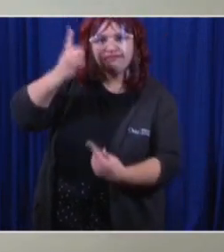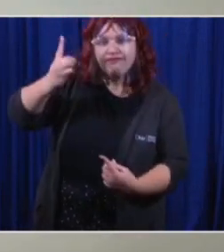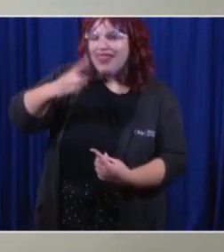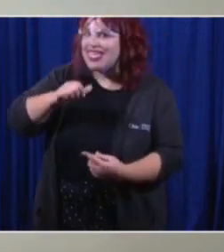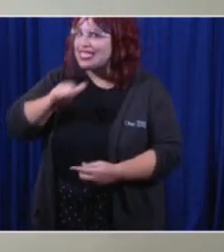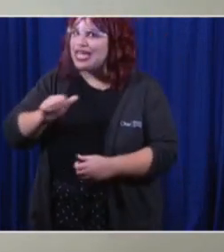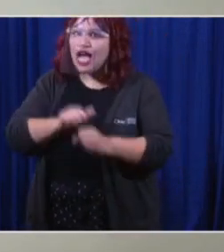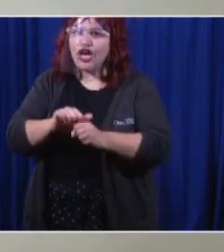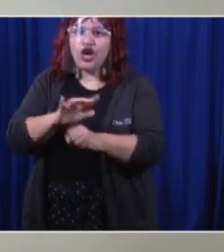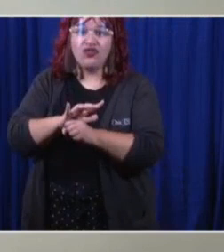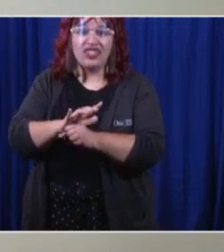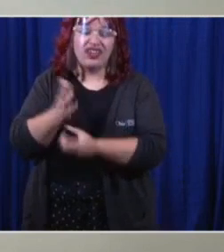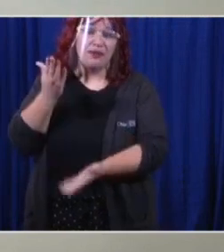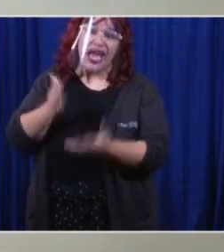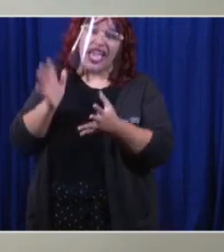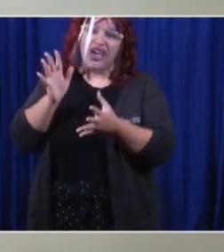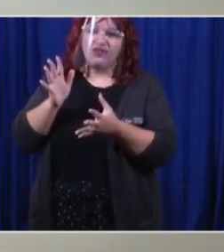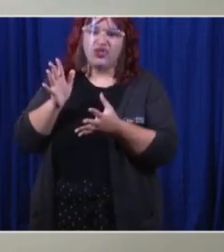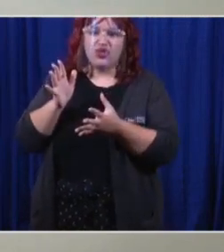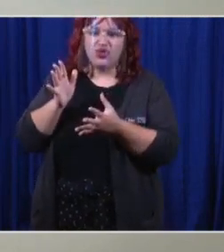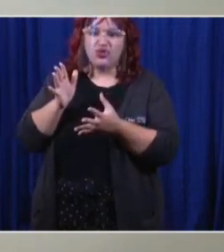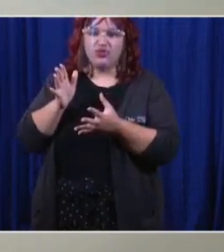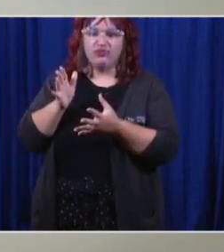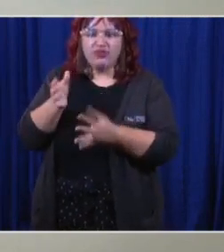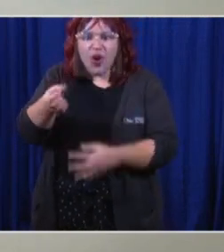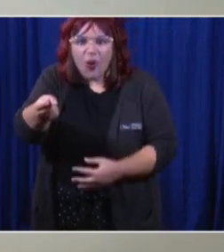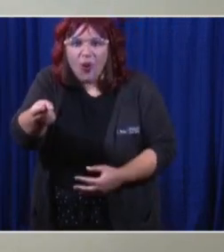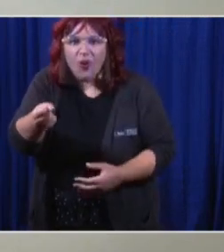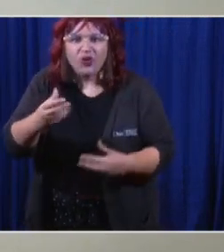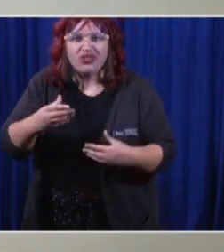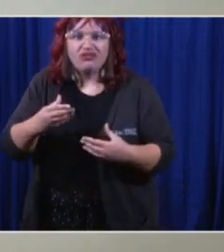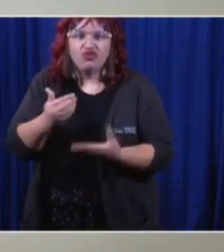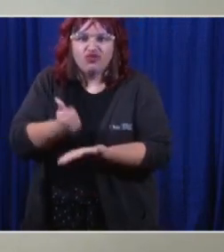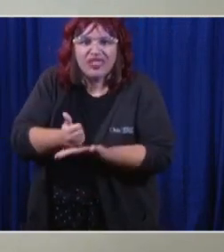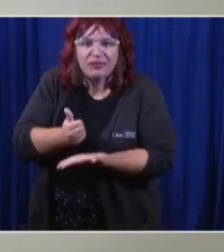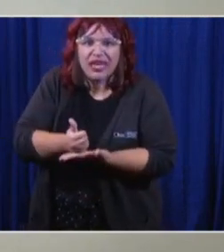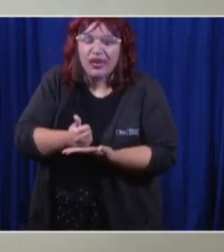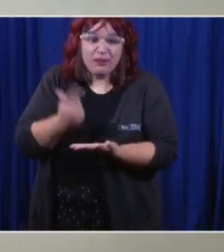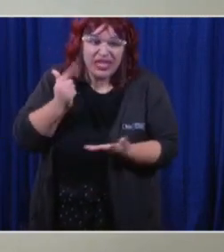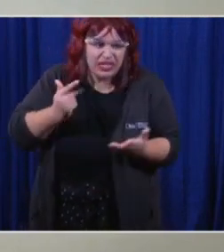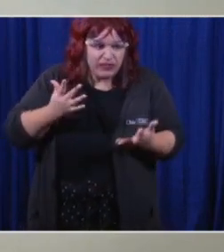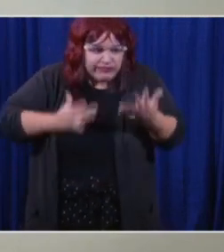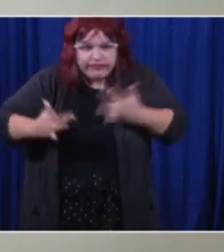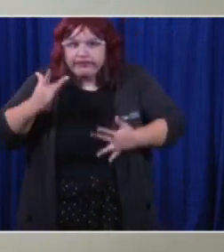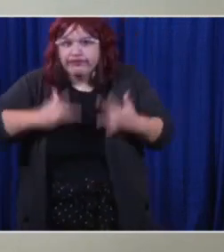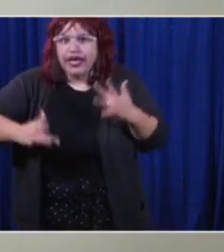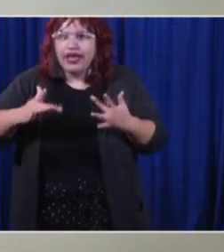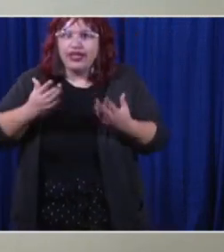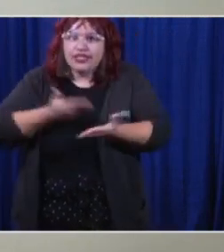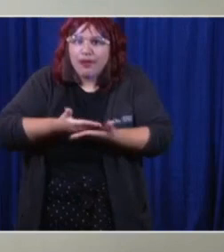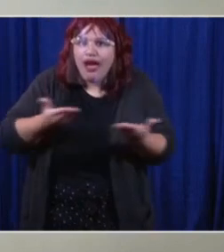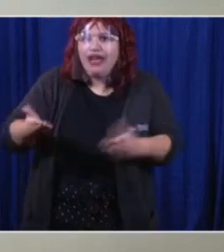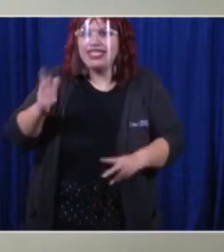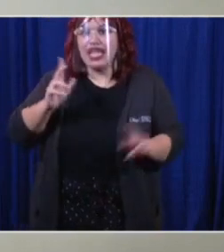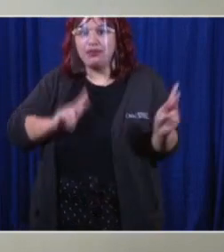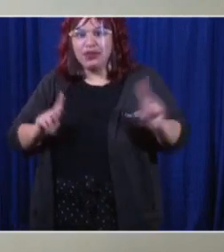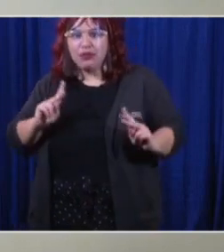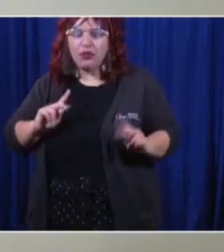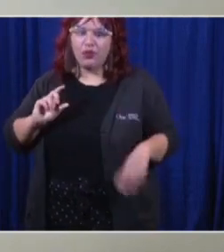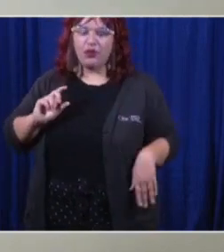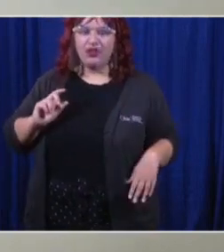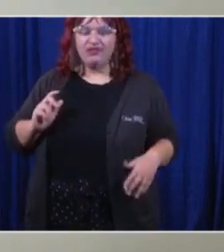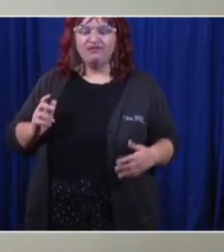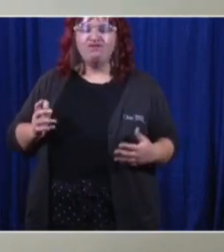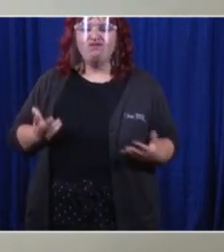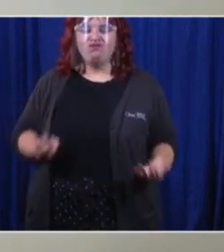effect. The other thing that I would just highlight is that it emphasizes that what we've done in the past, what